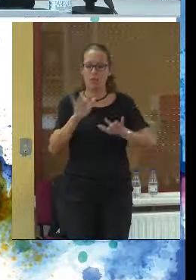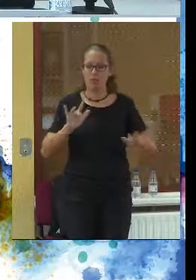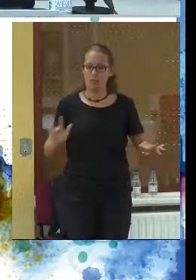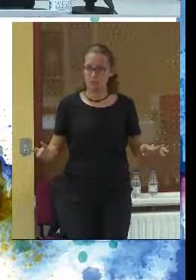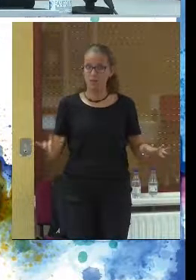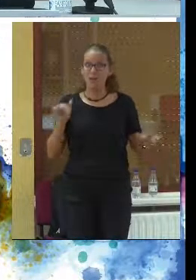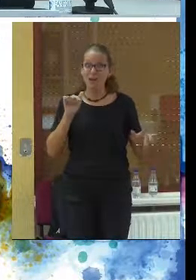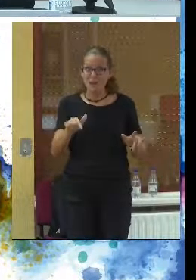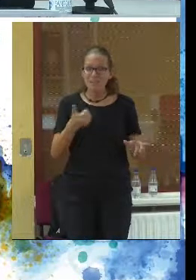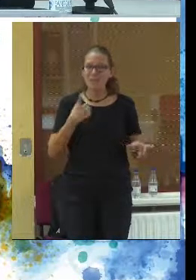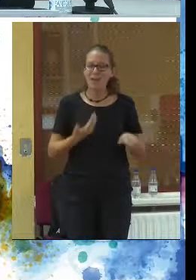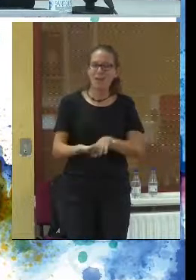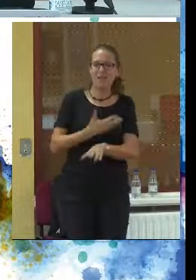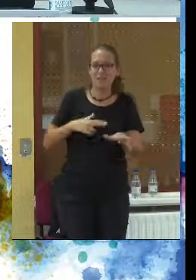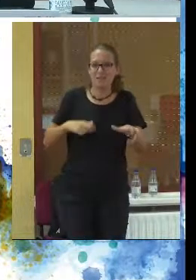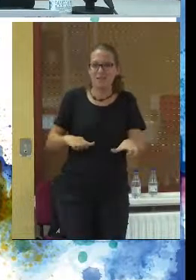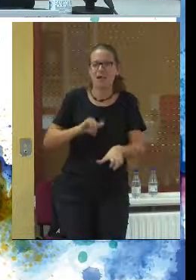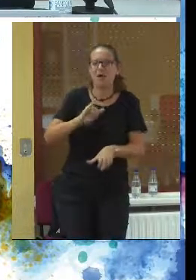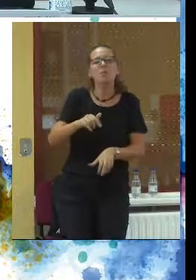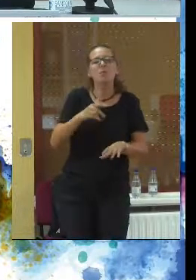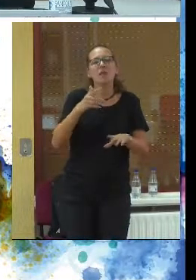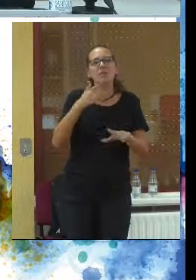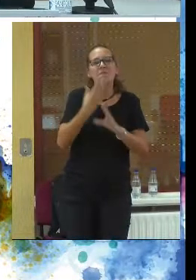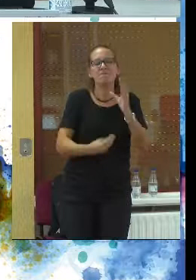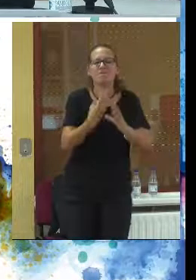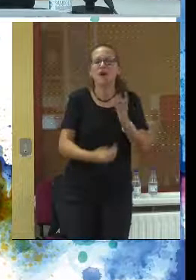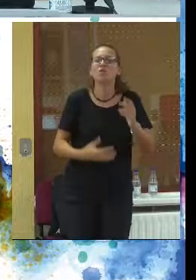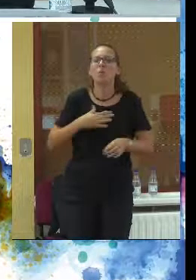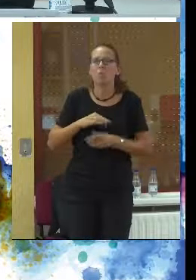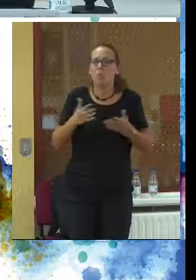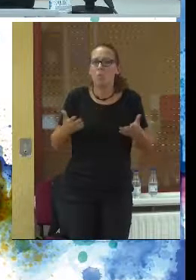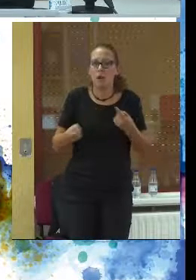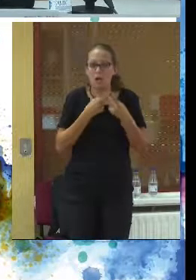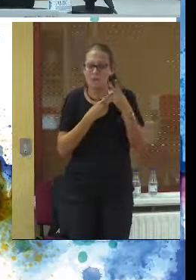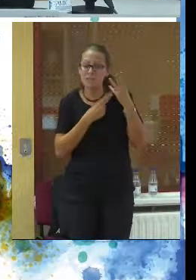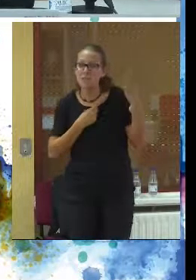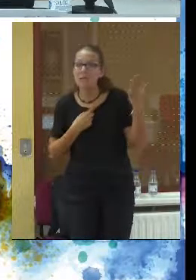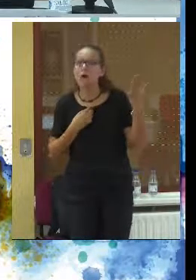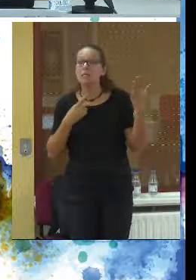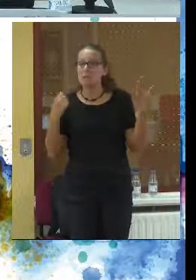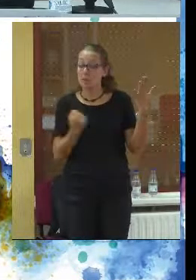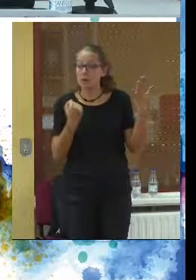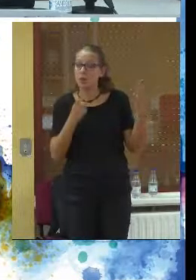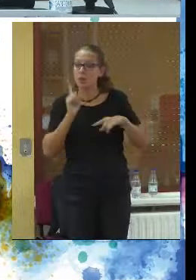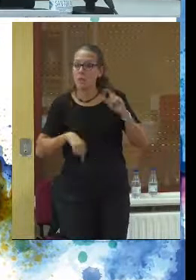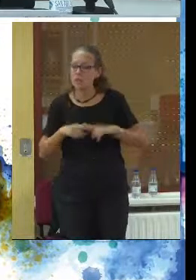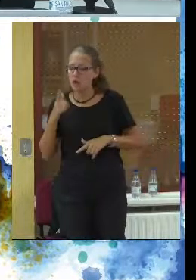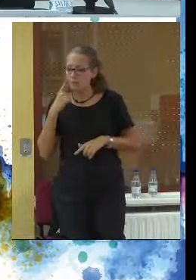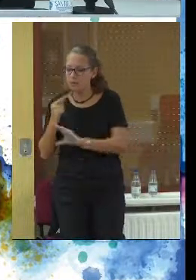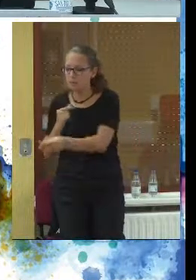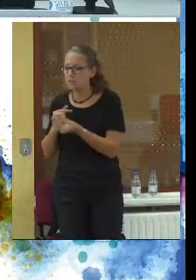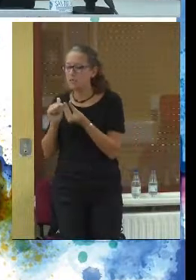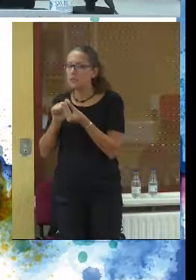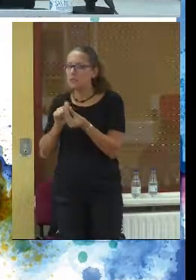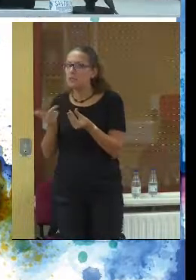screen, and all sorts of defects have been listed, where the